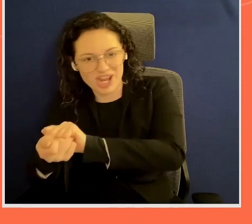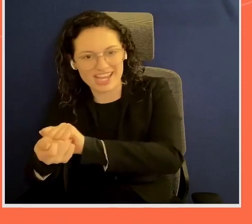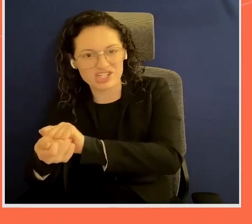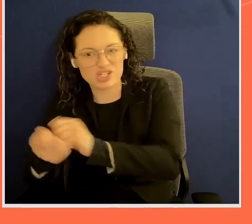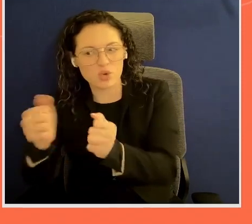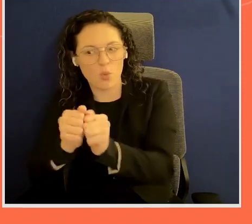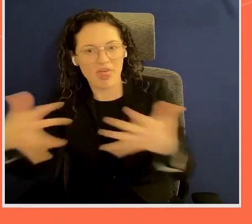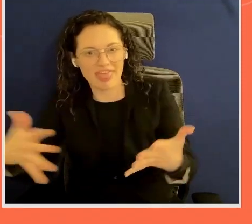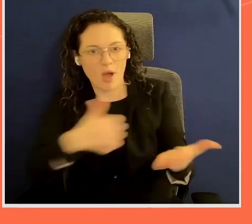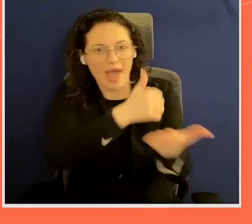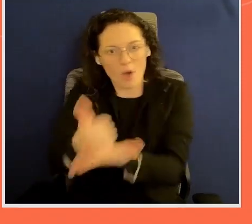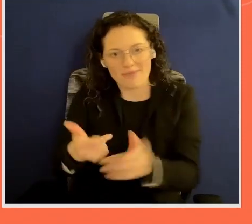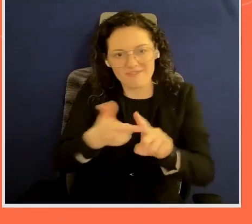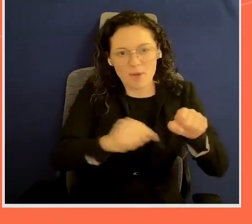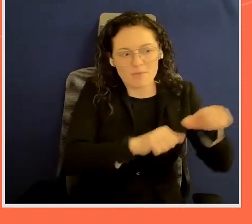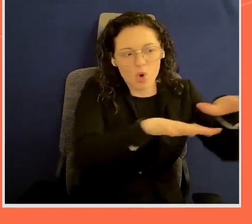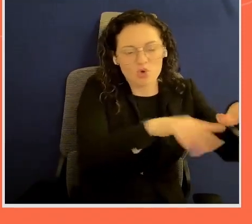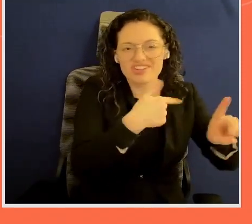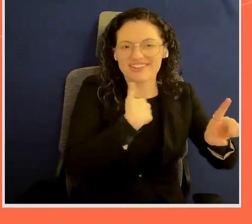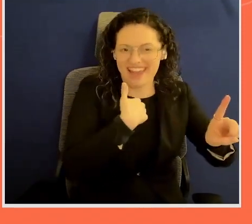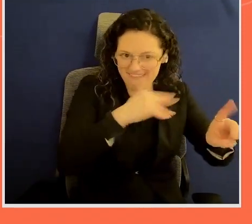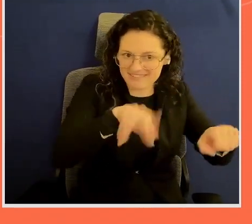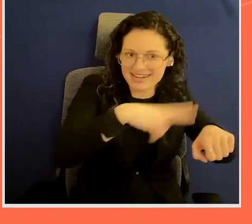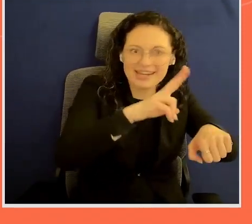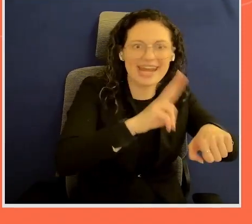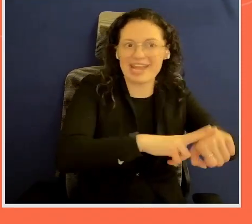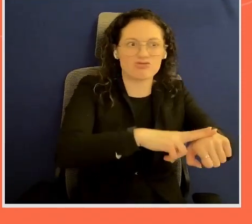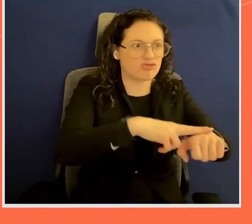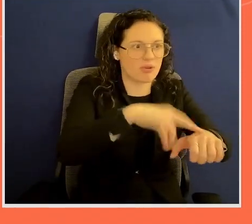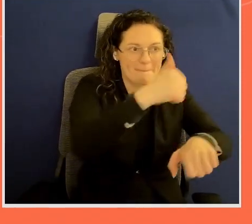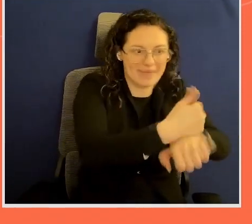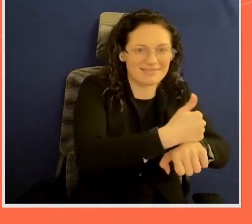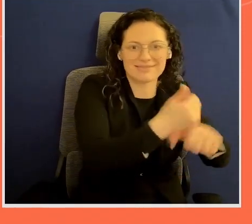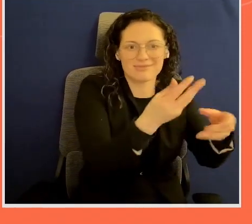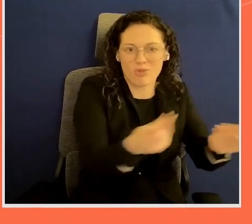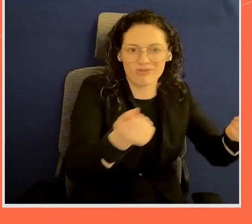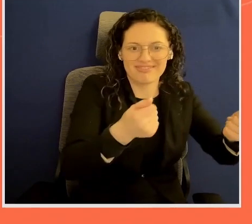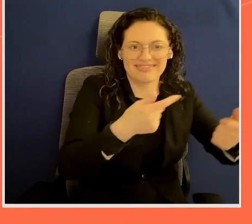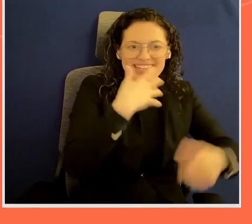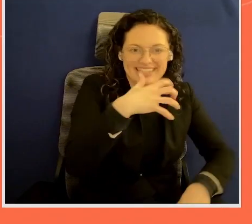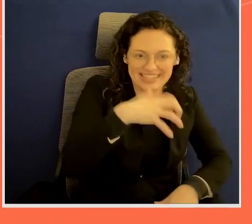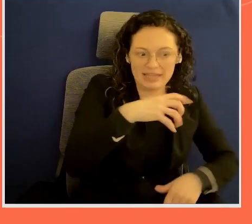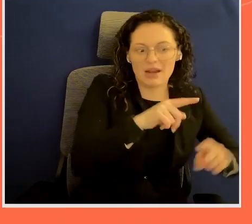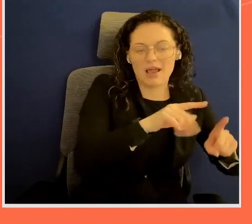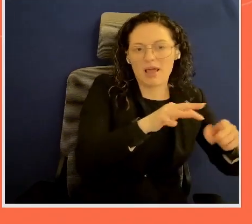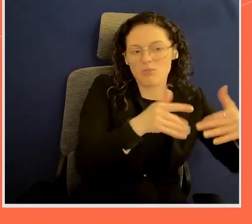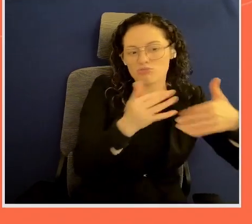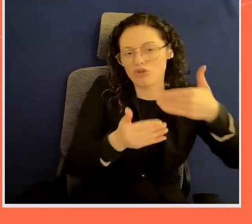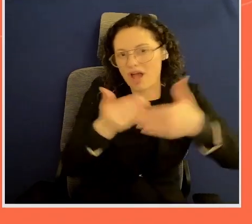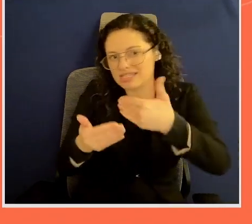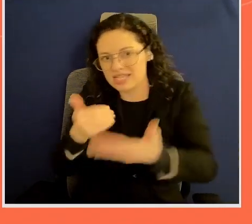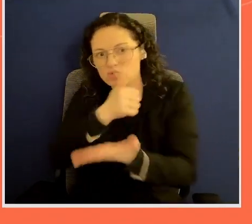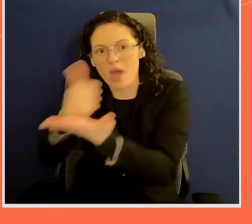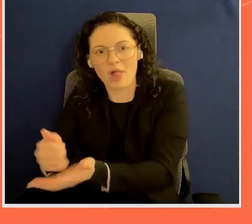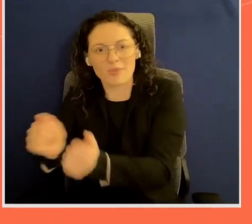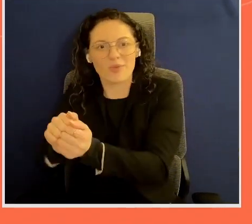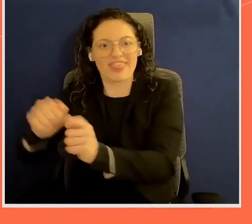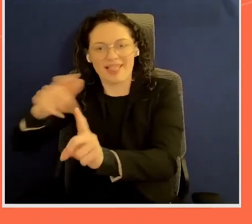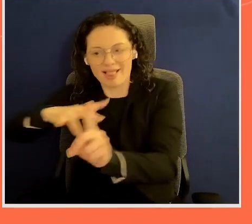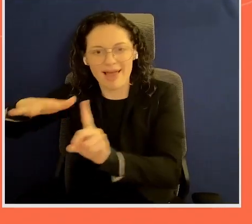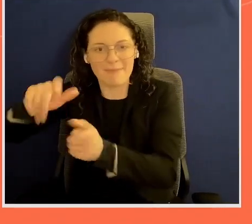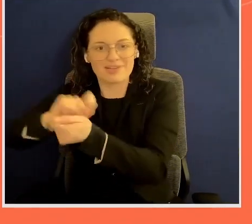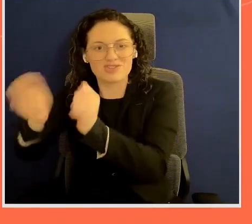place and support from a growing network of civil society, namely our